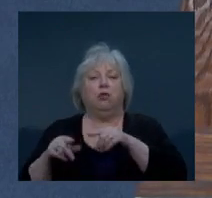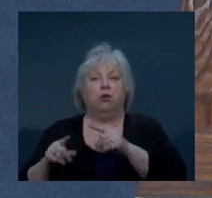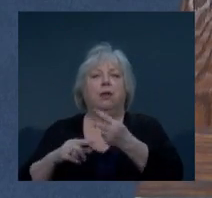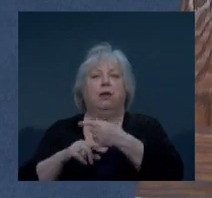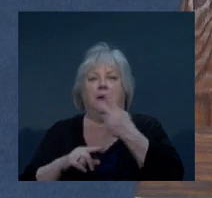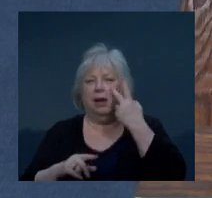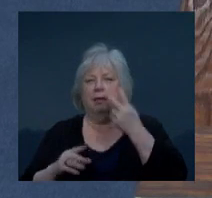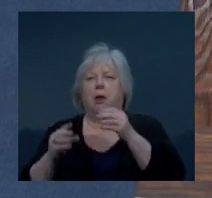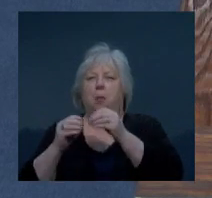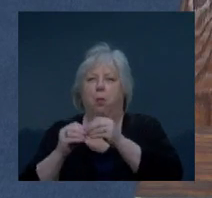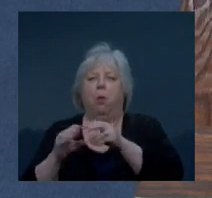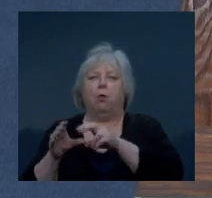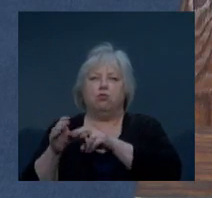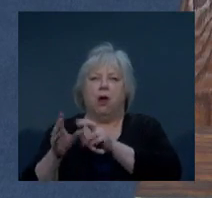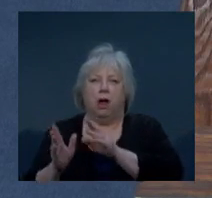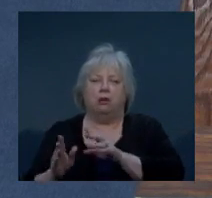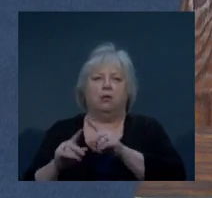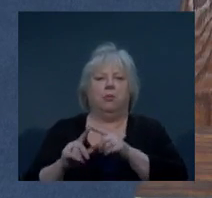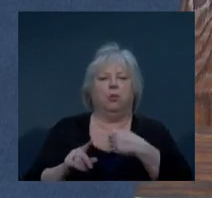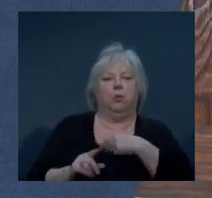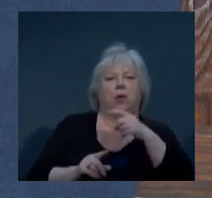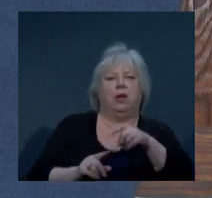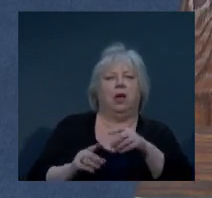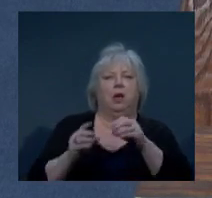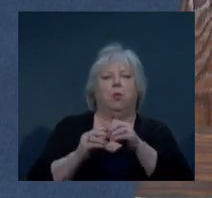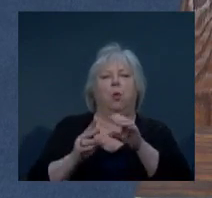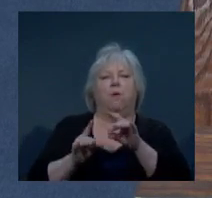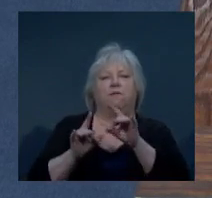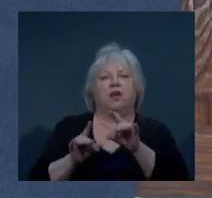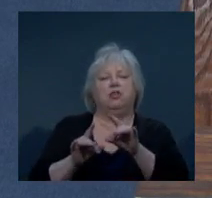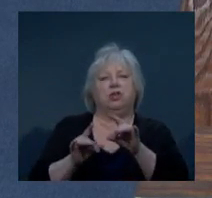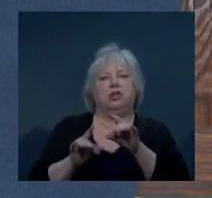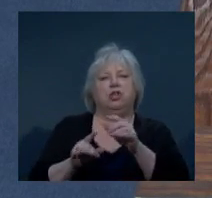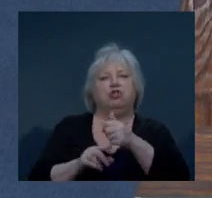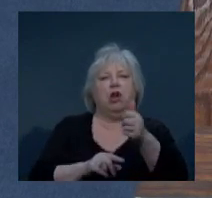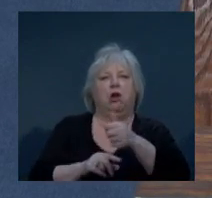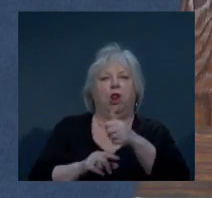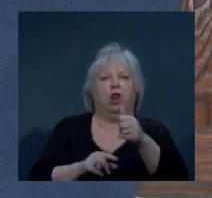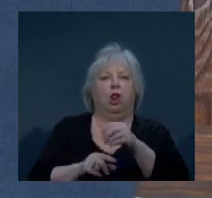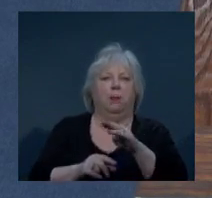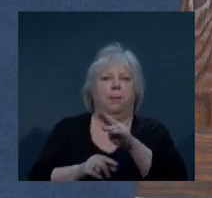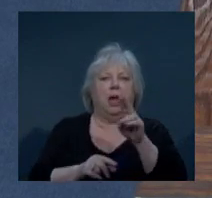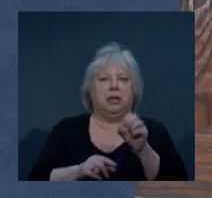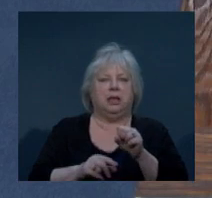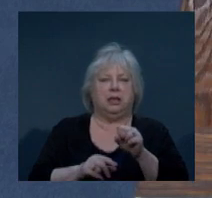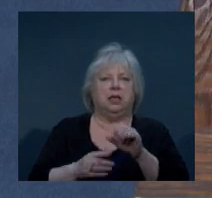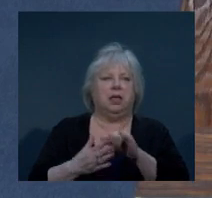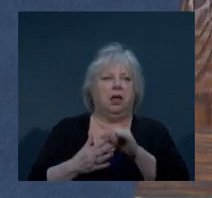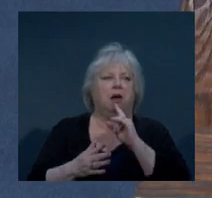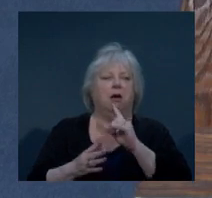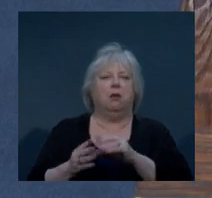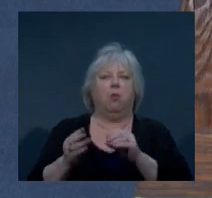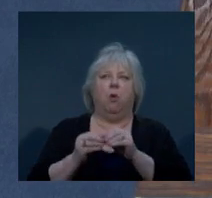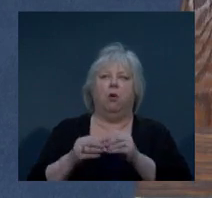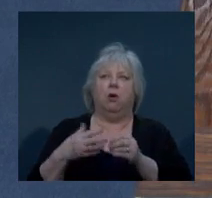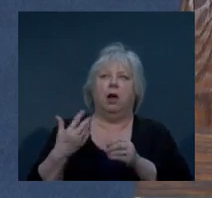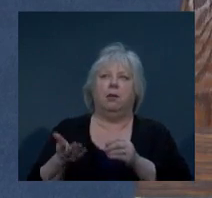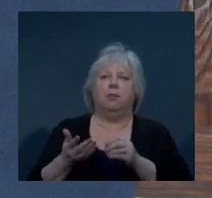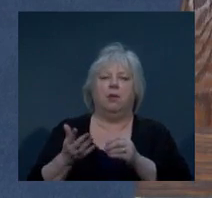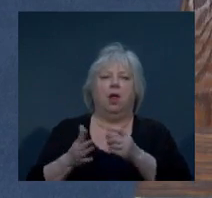seen more riders on that, but we need to look at getting maybe more efficient shuttle-type buses that are